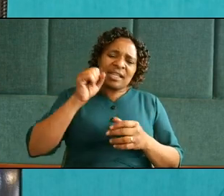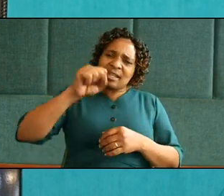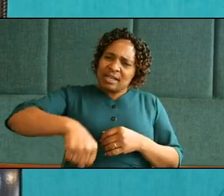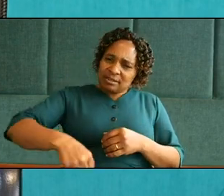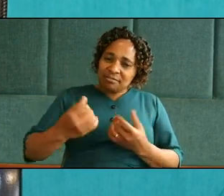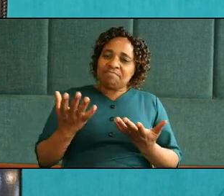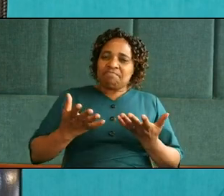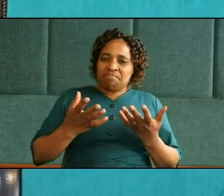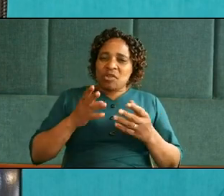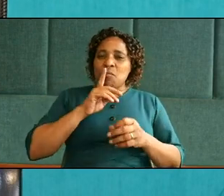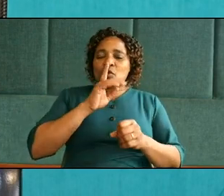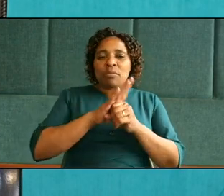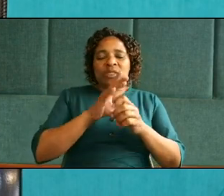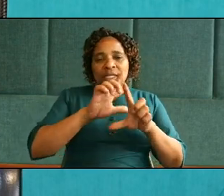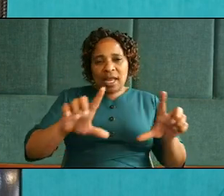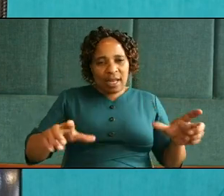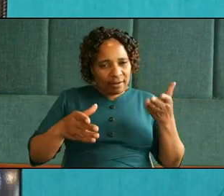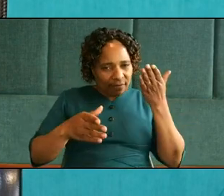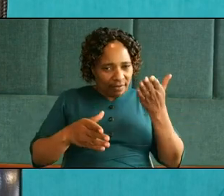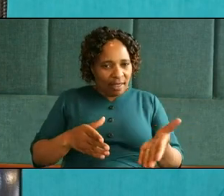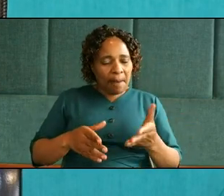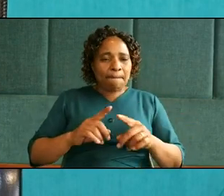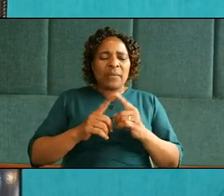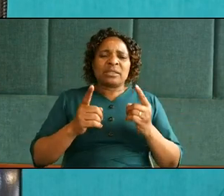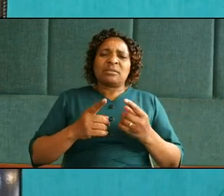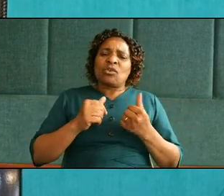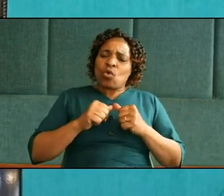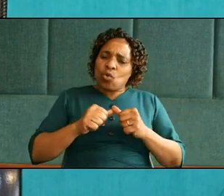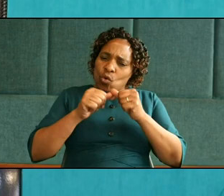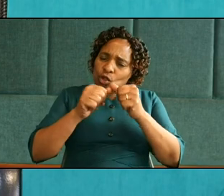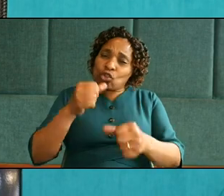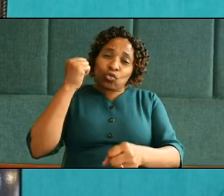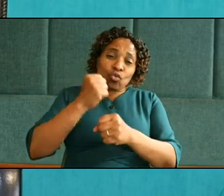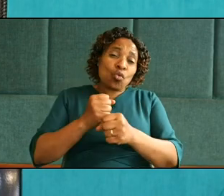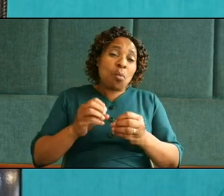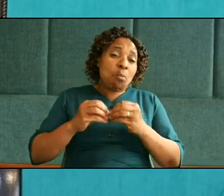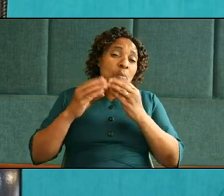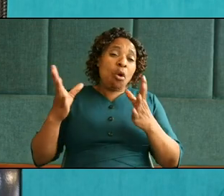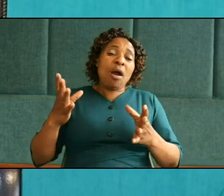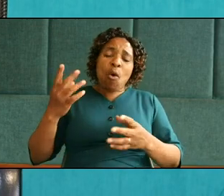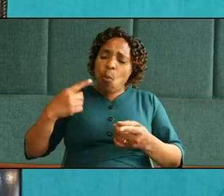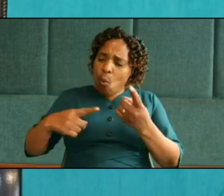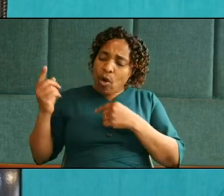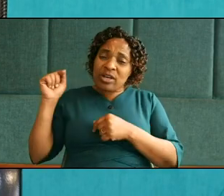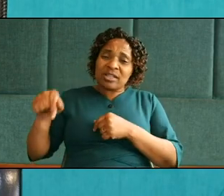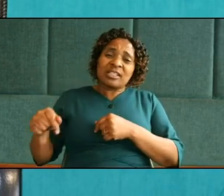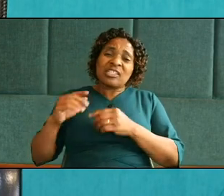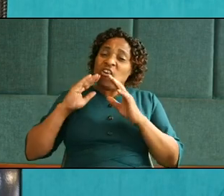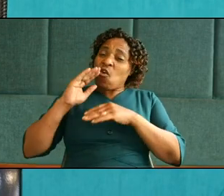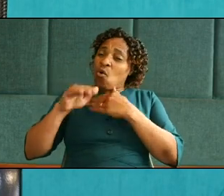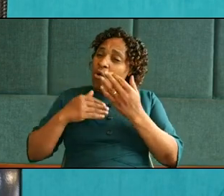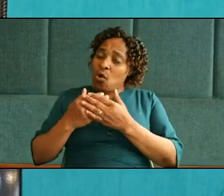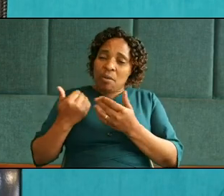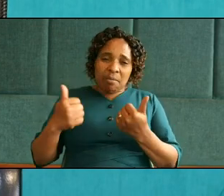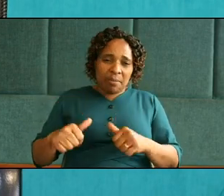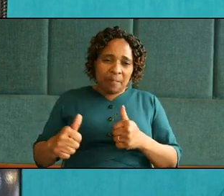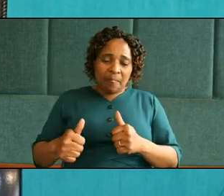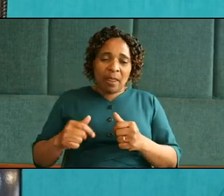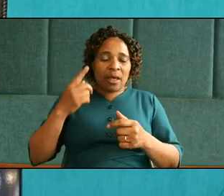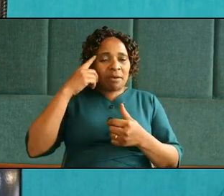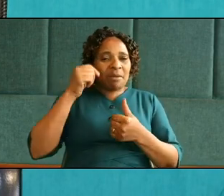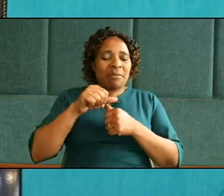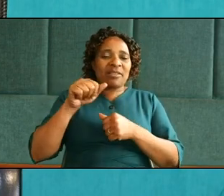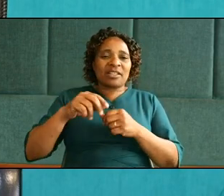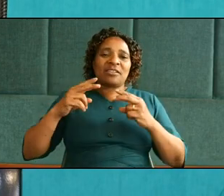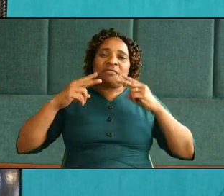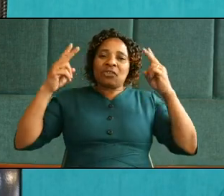may be in the promised land, but there's still more that you need to do. You still haven't conquered it all. And remember, all this